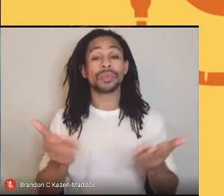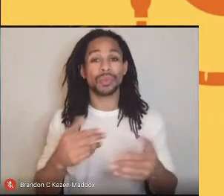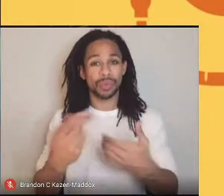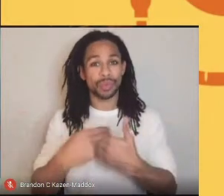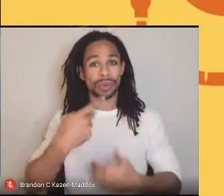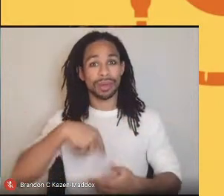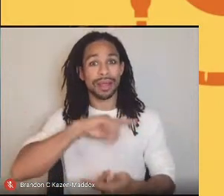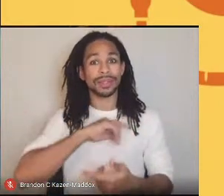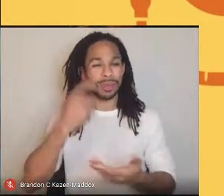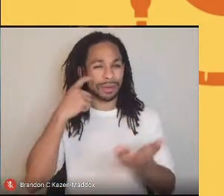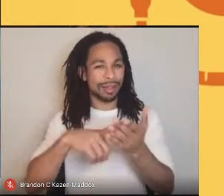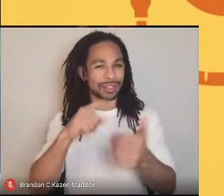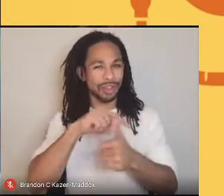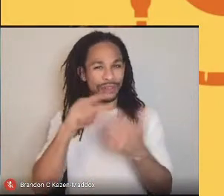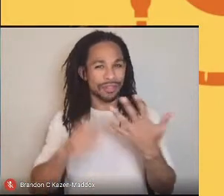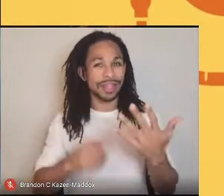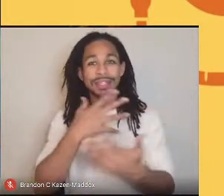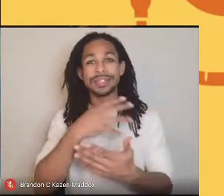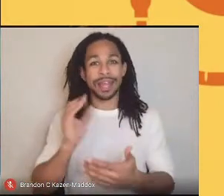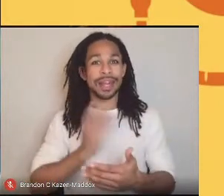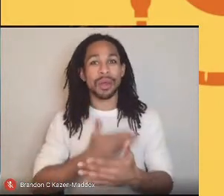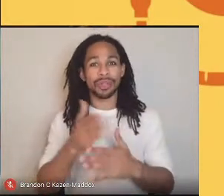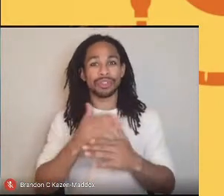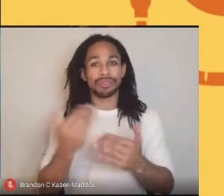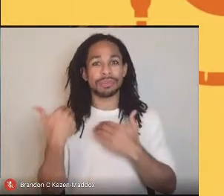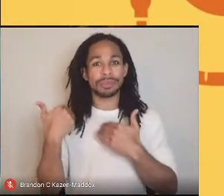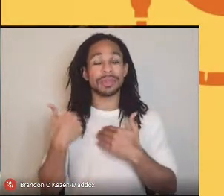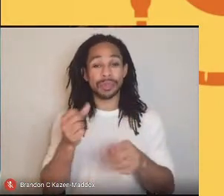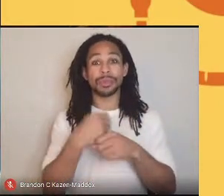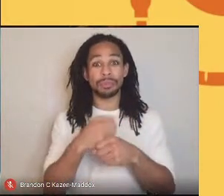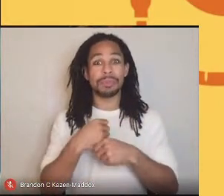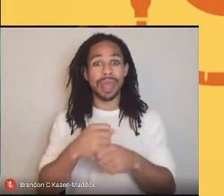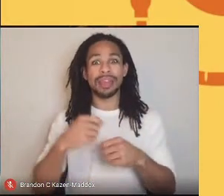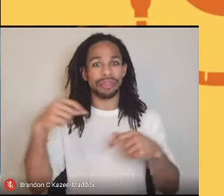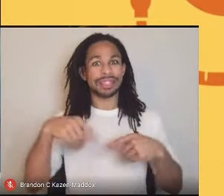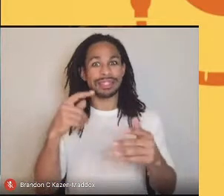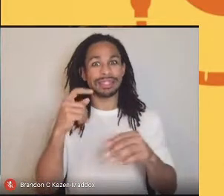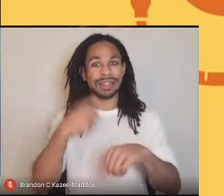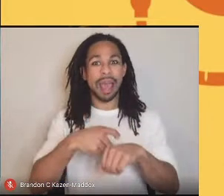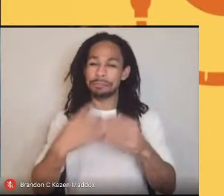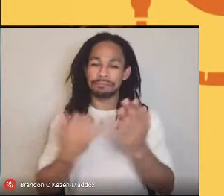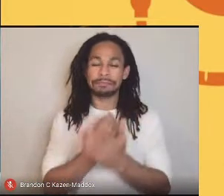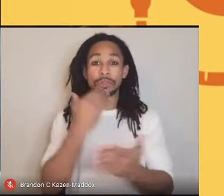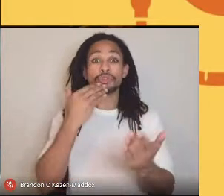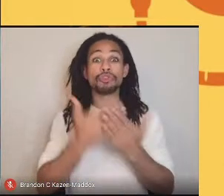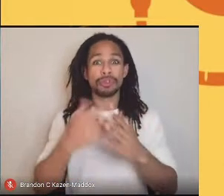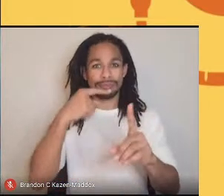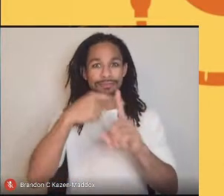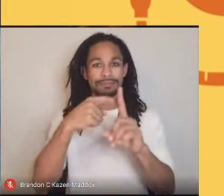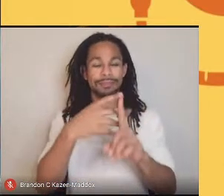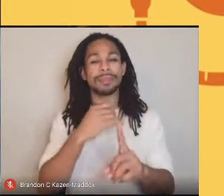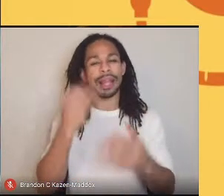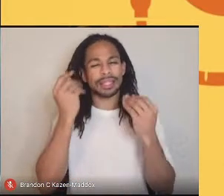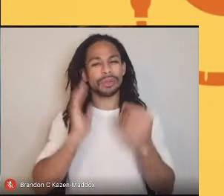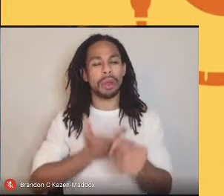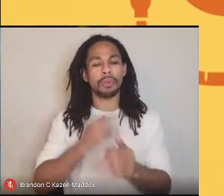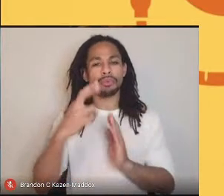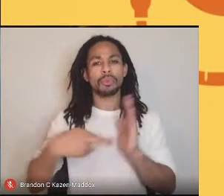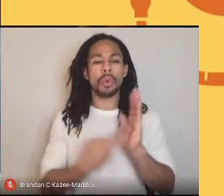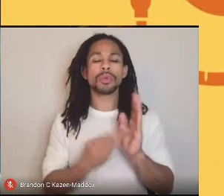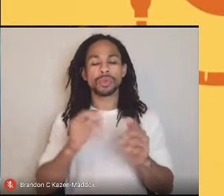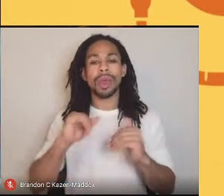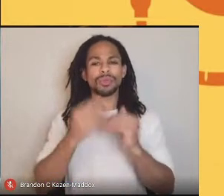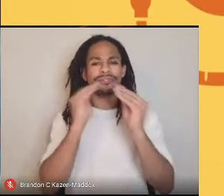all this, as well as our shared responsibility to make good of this time, and for each of us to consider our roles in